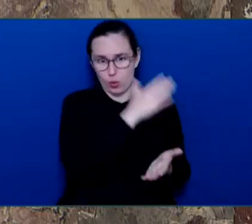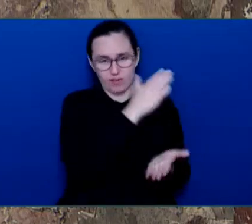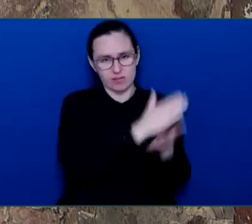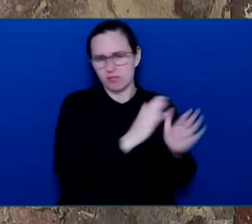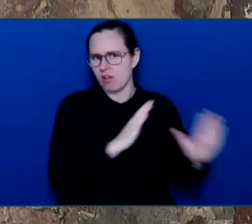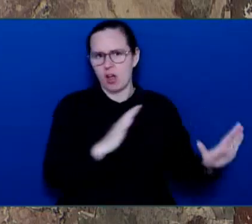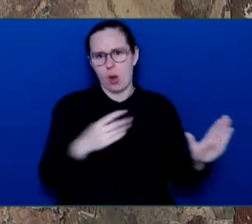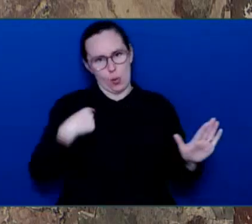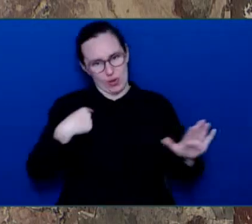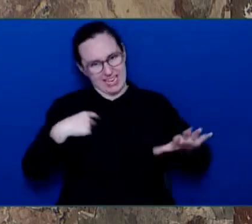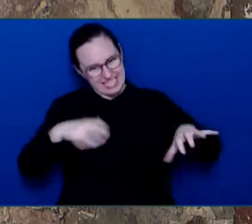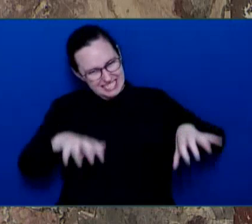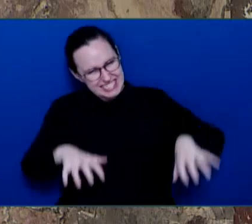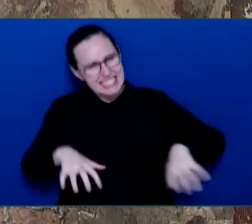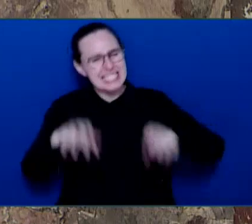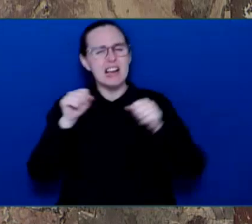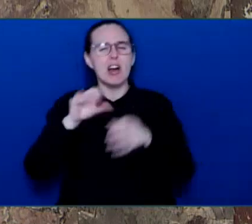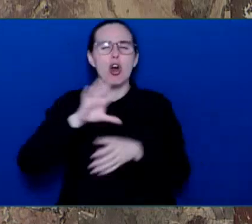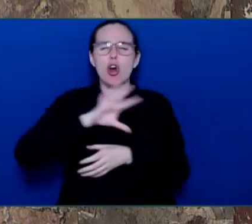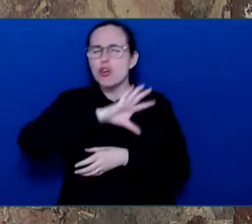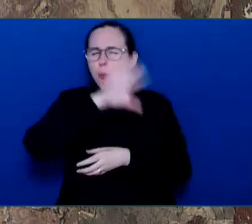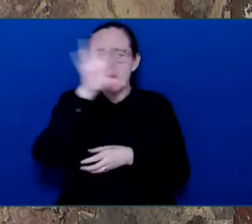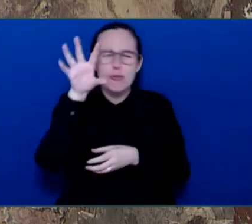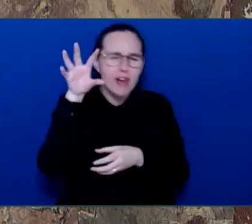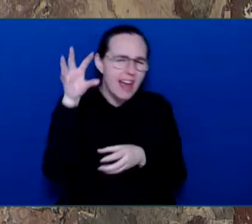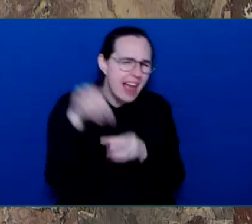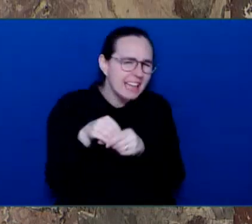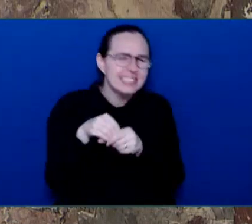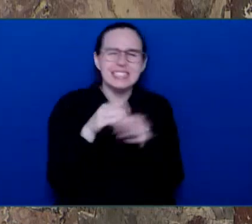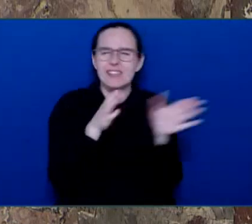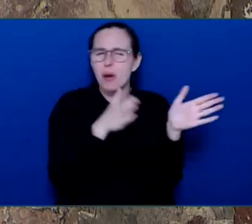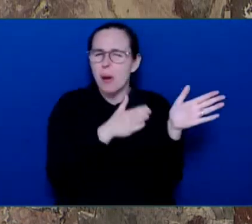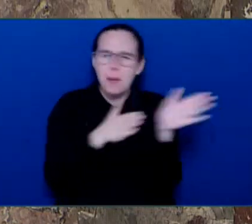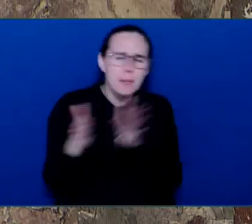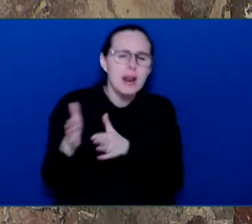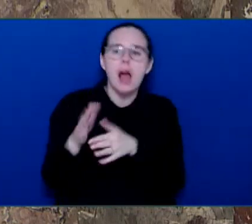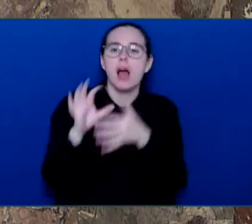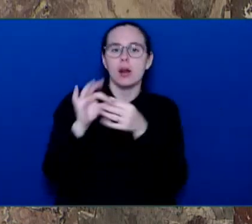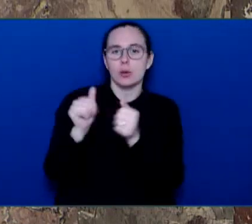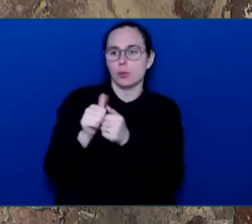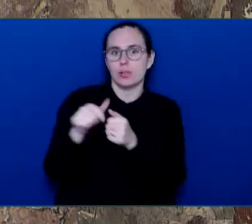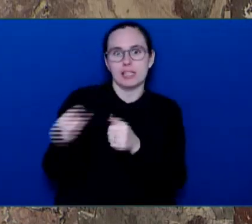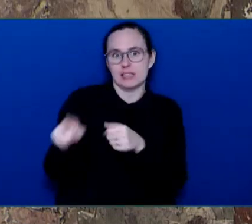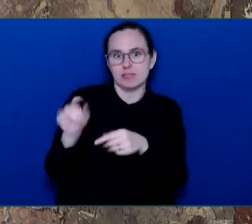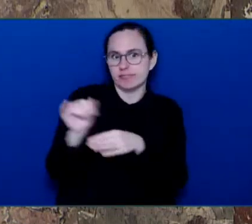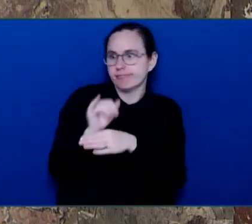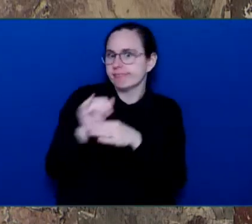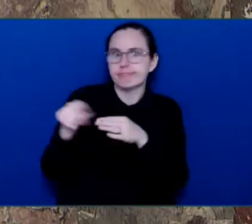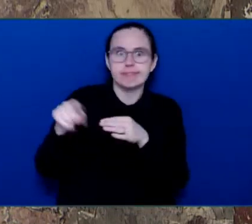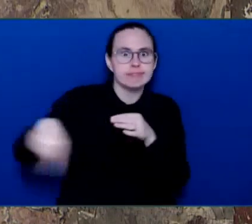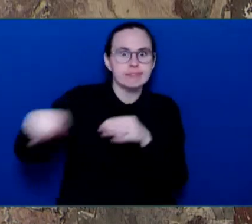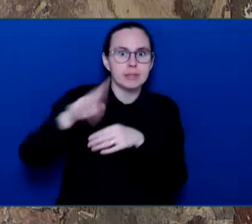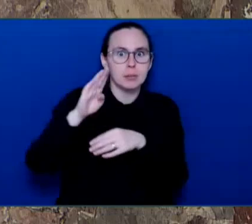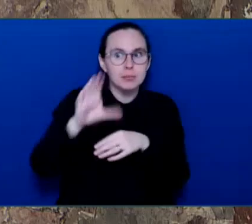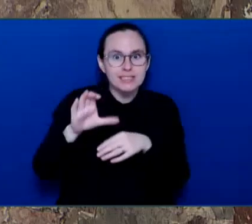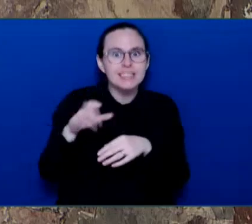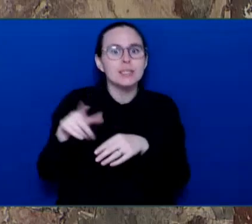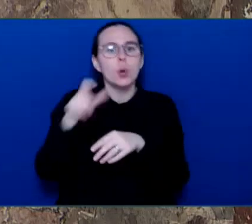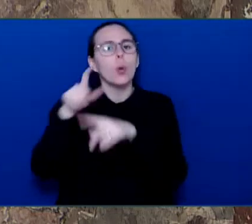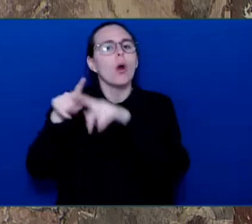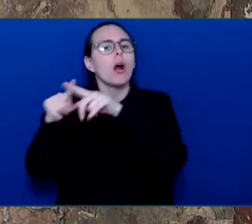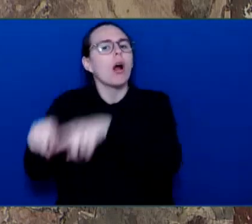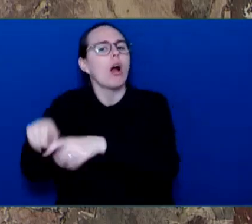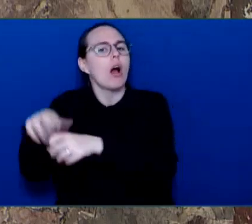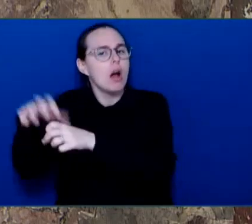in BC decarbonize, and through our carbon tax, climate action tax rebates, we are assisting low and